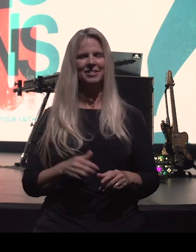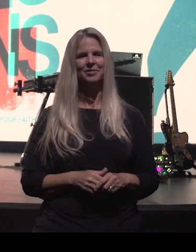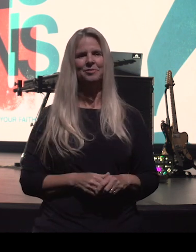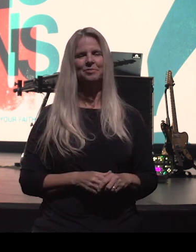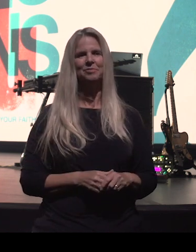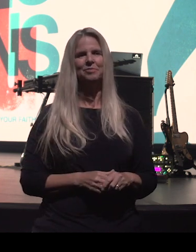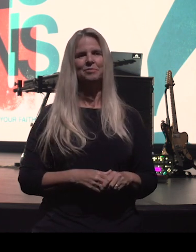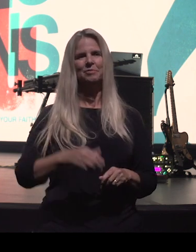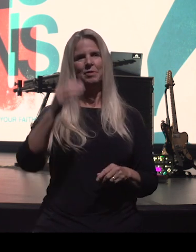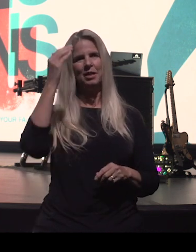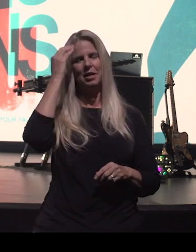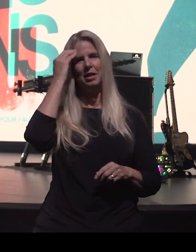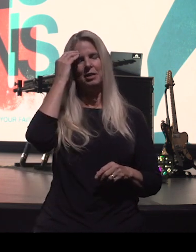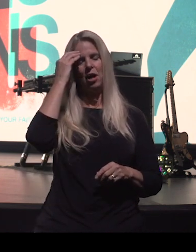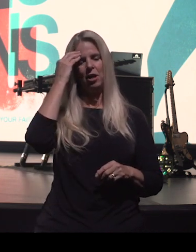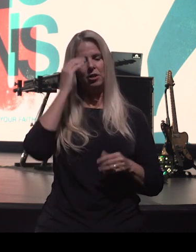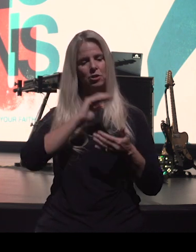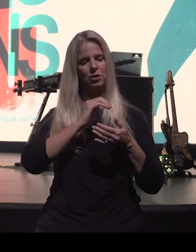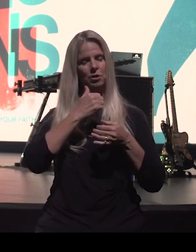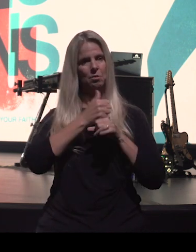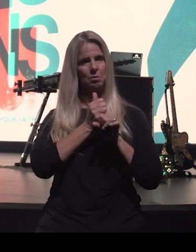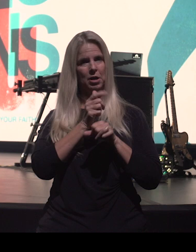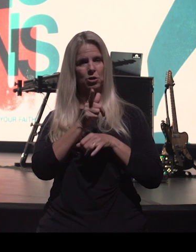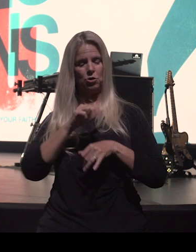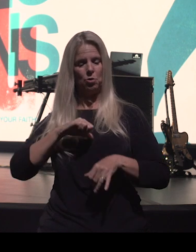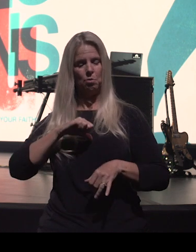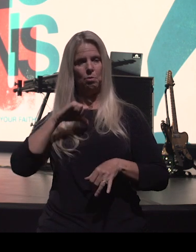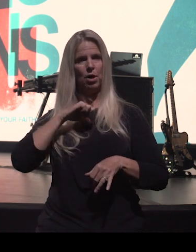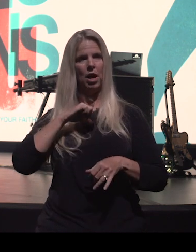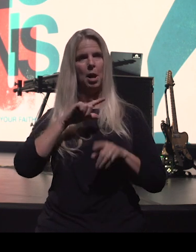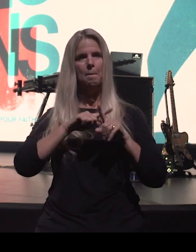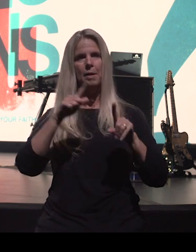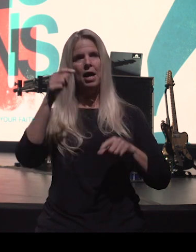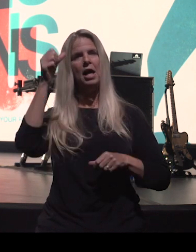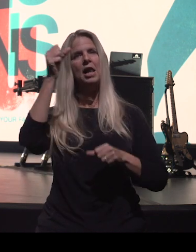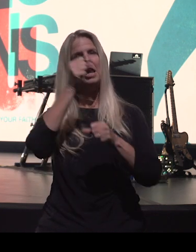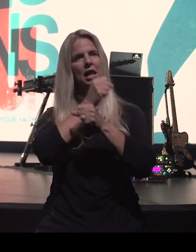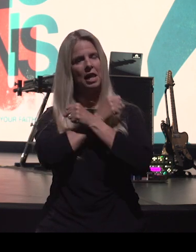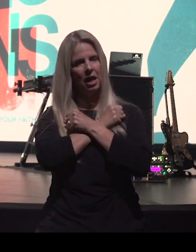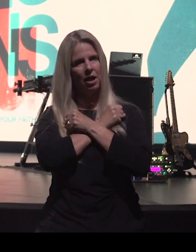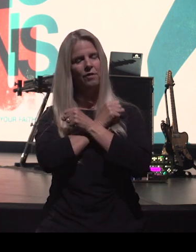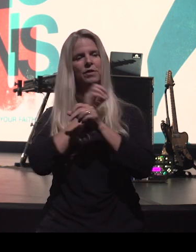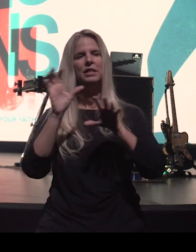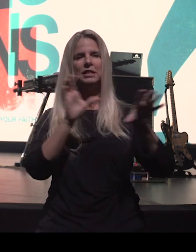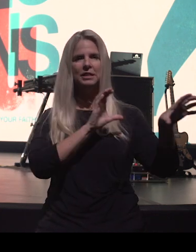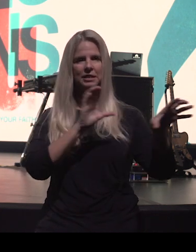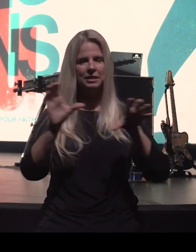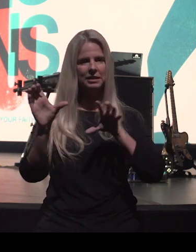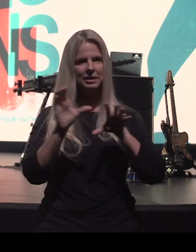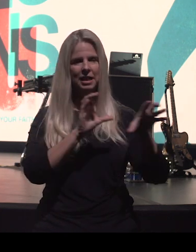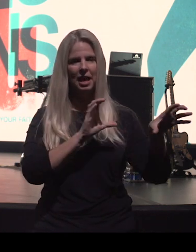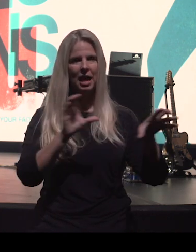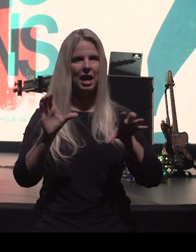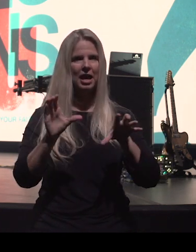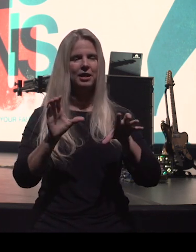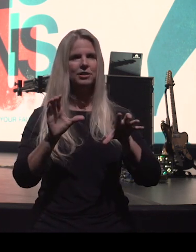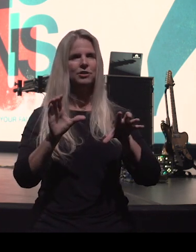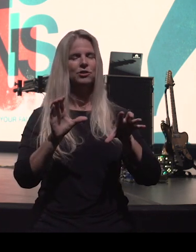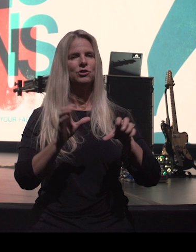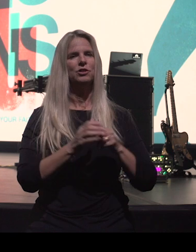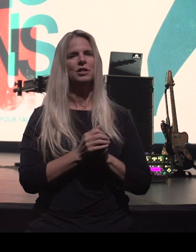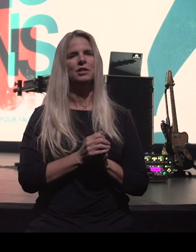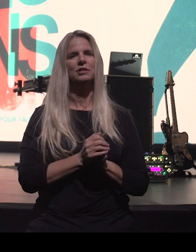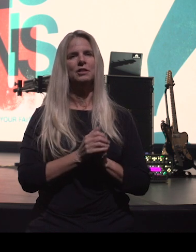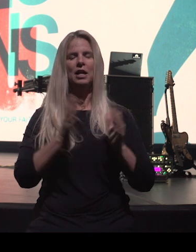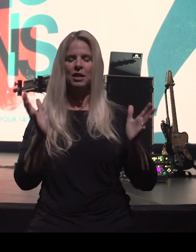Knowledge puffs up while love, which, what is love? Love is action. Love builds up. Those who think they know something do not